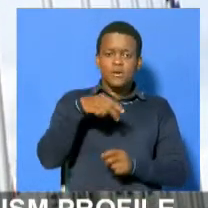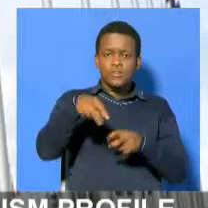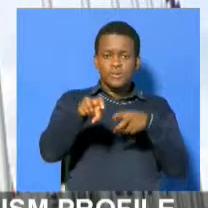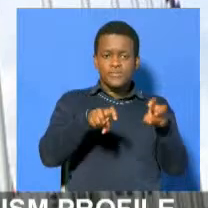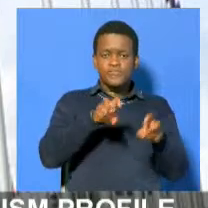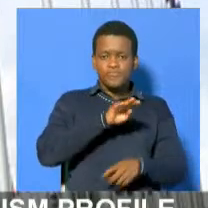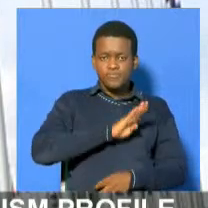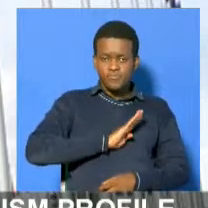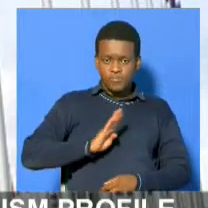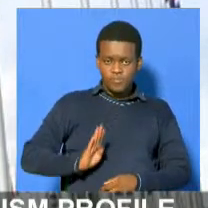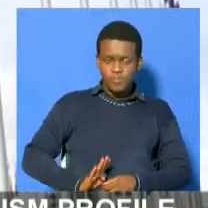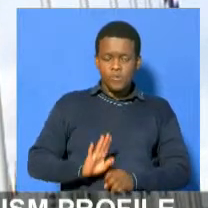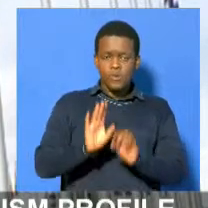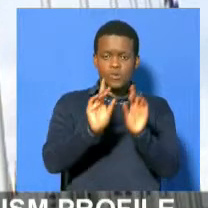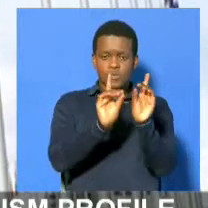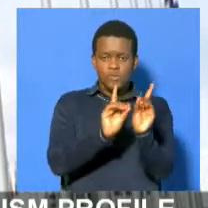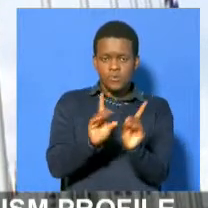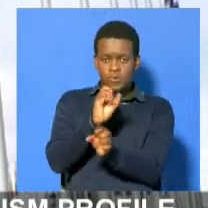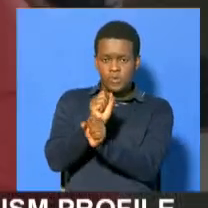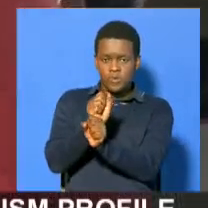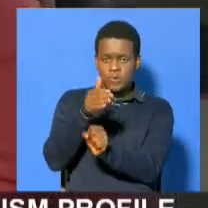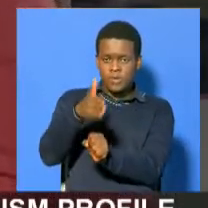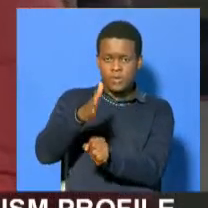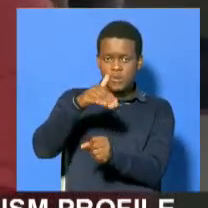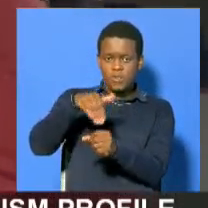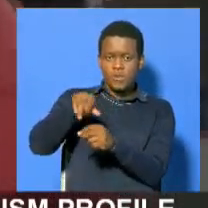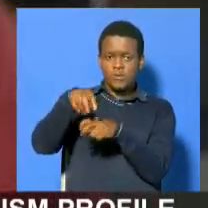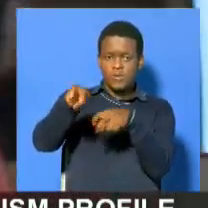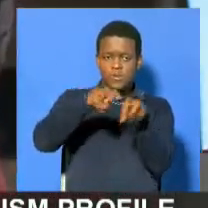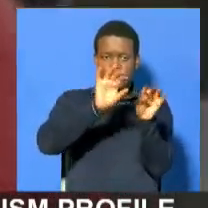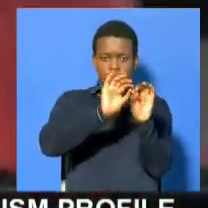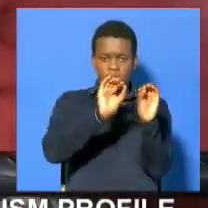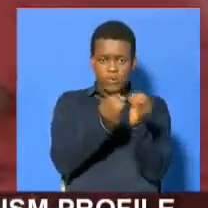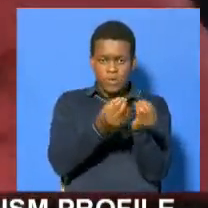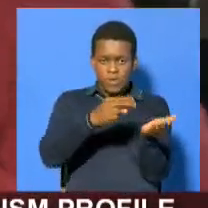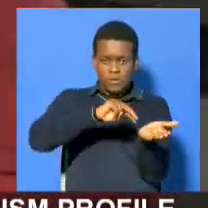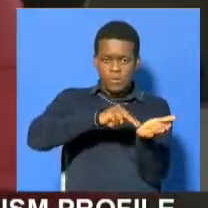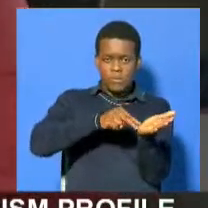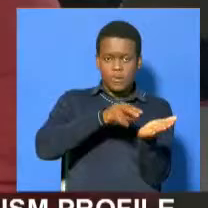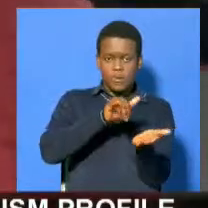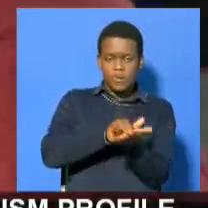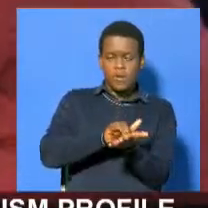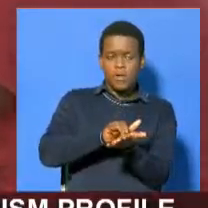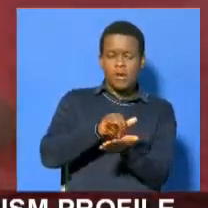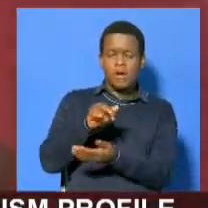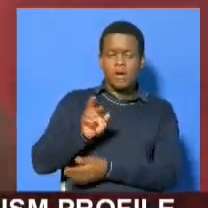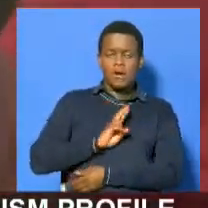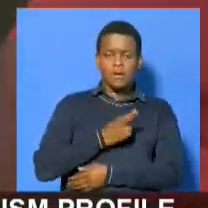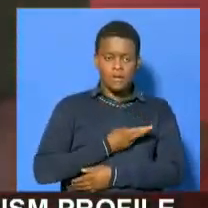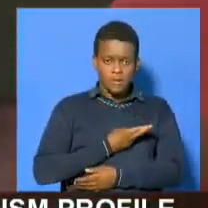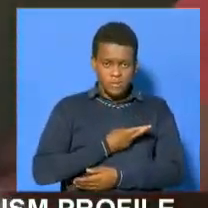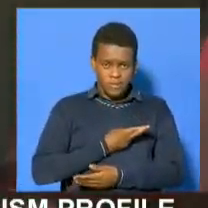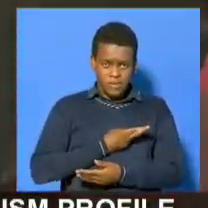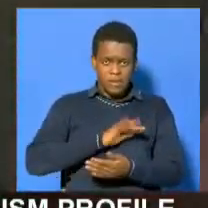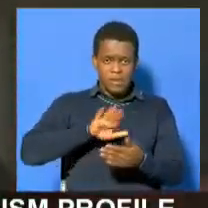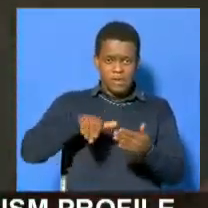operates under the wing of African Union in the tourism sector, meaning we are also driving the Agenda